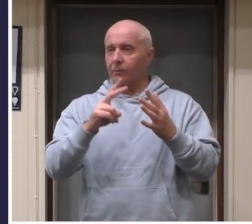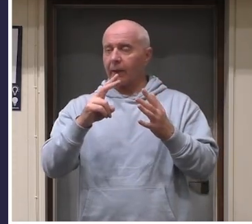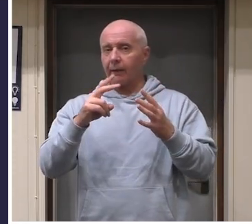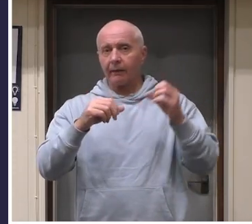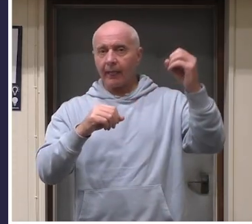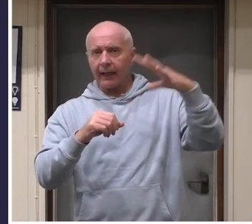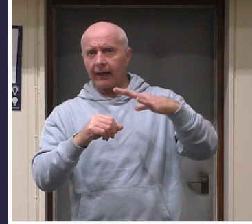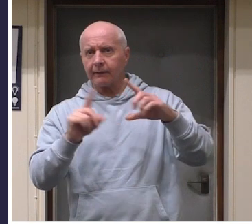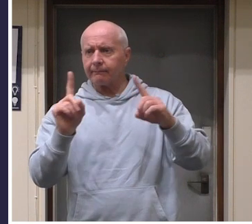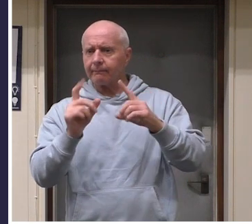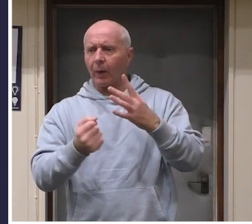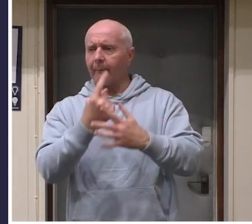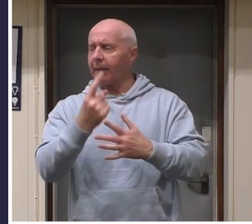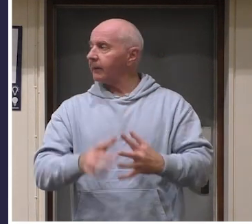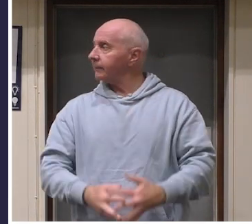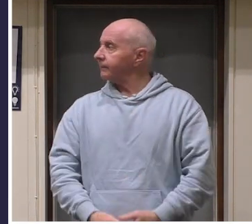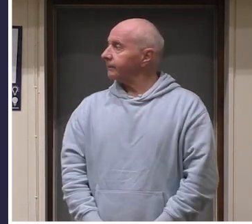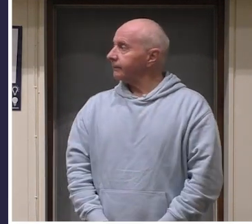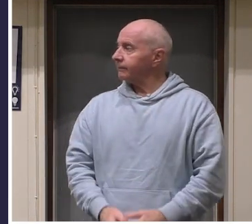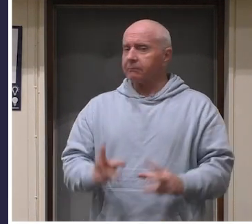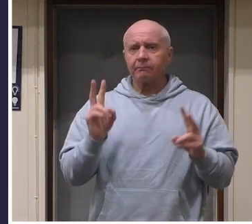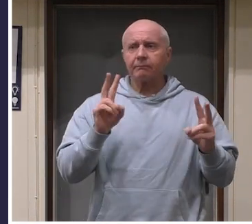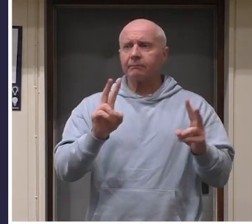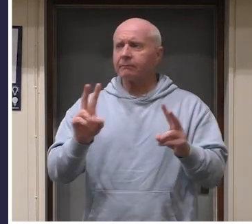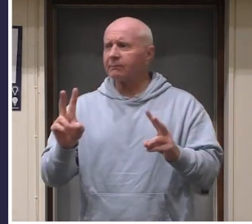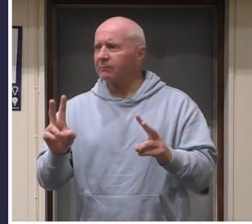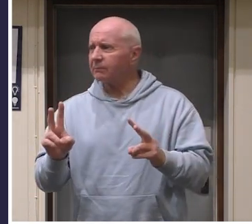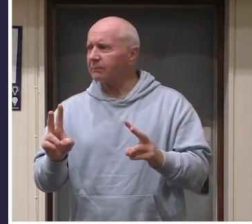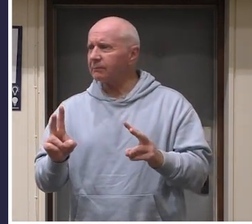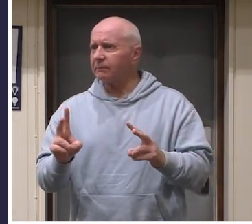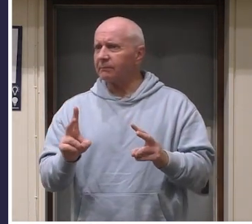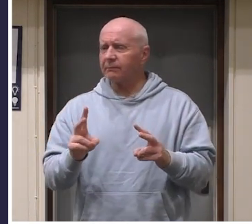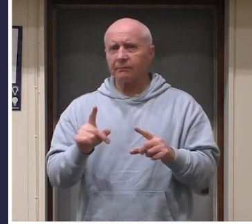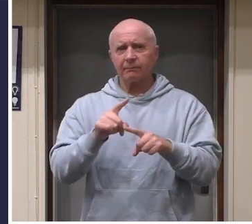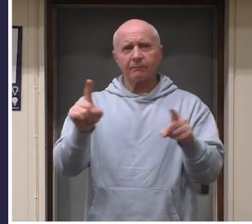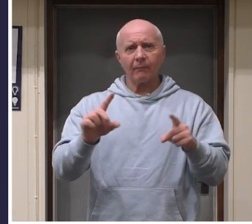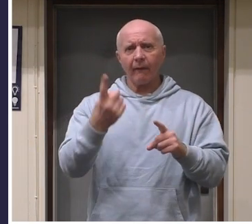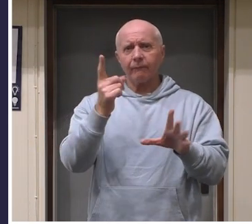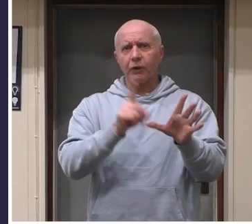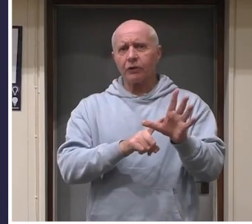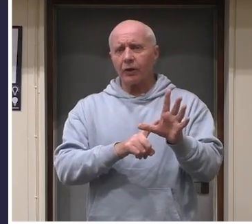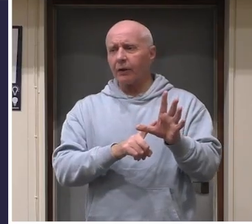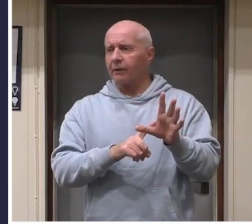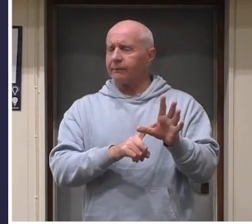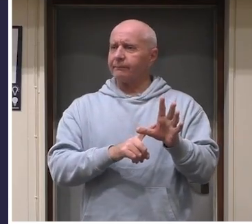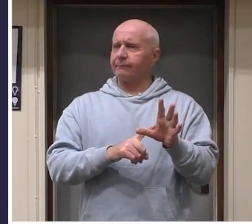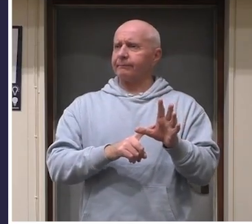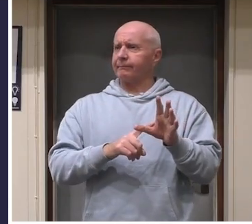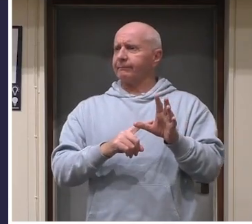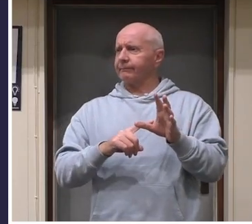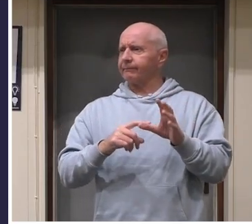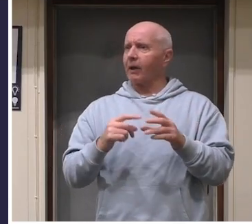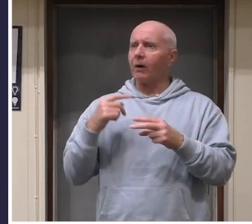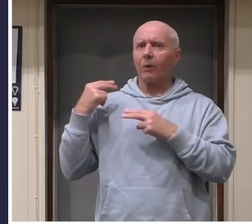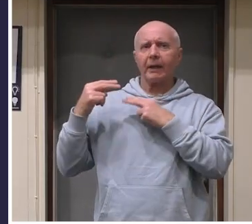then? I look at you and I say, well, haven't you done your first-year classical mechanics course? This is an obvious answer